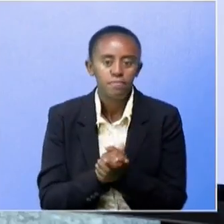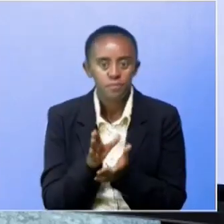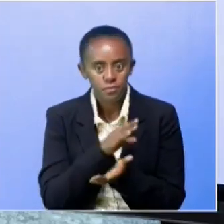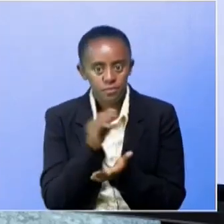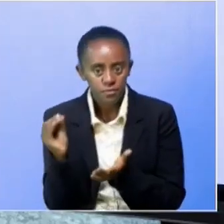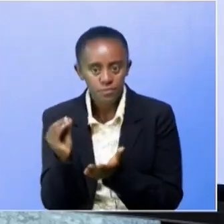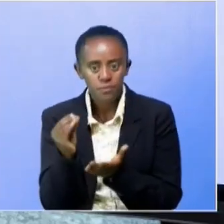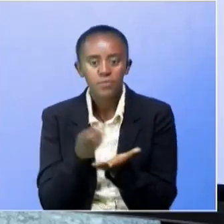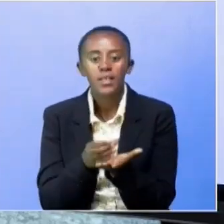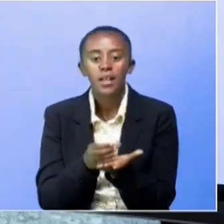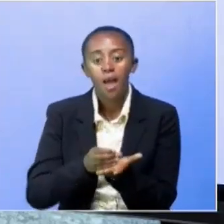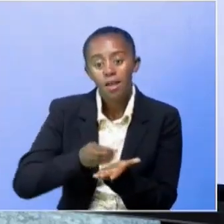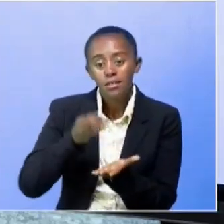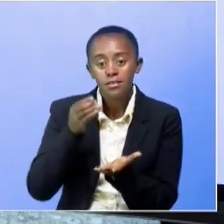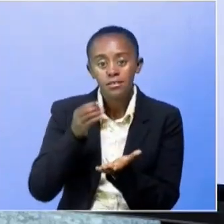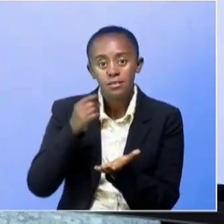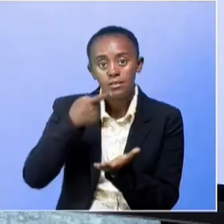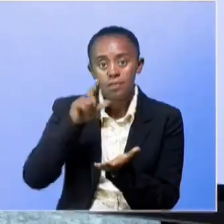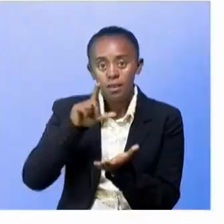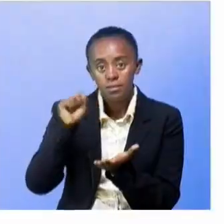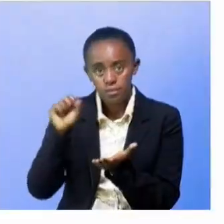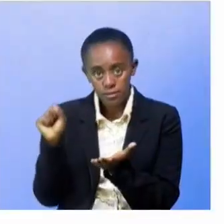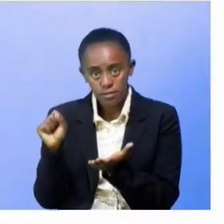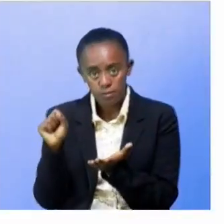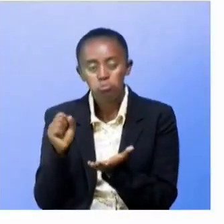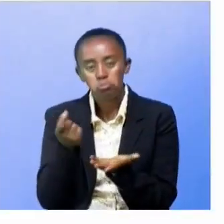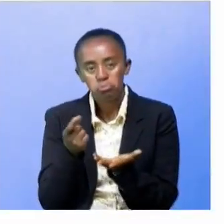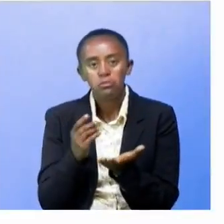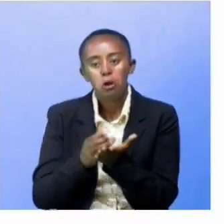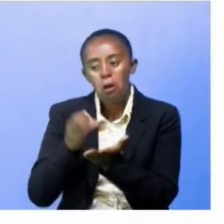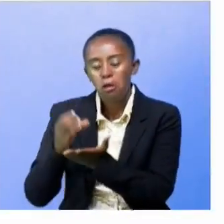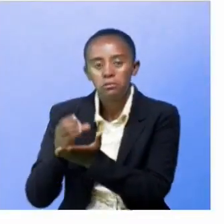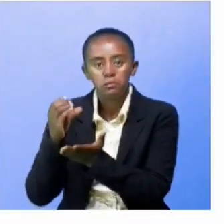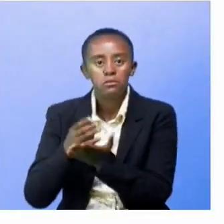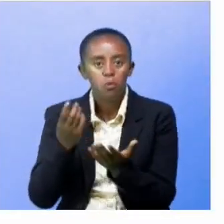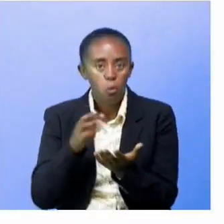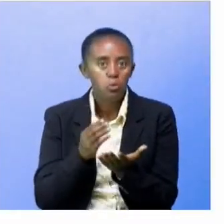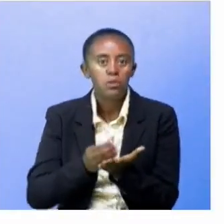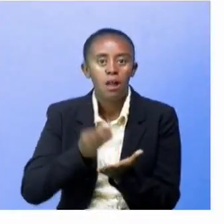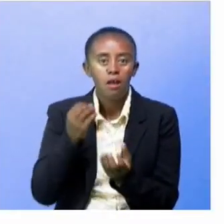And glass becomes glasses.